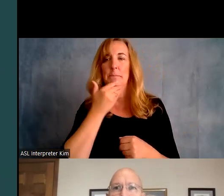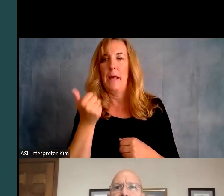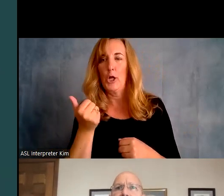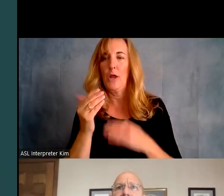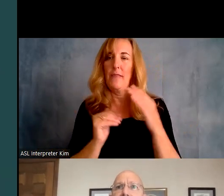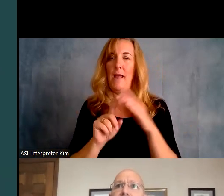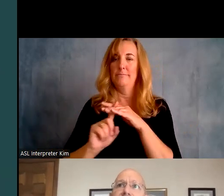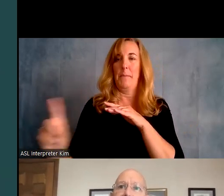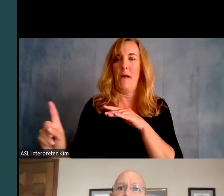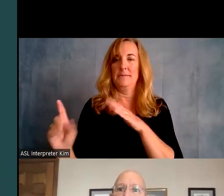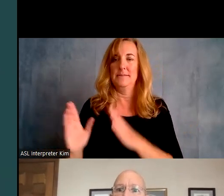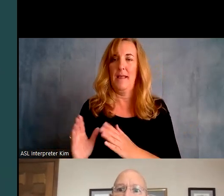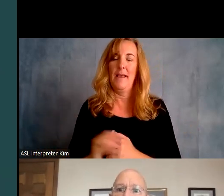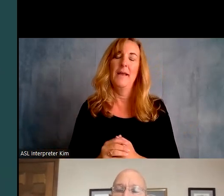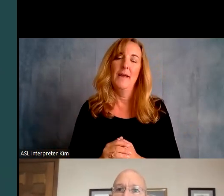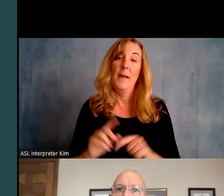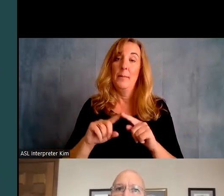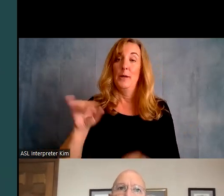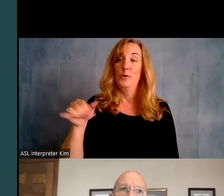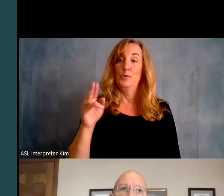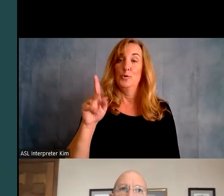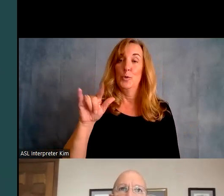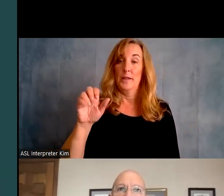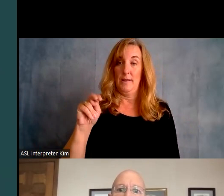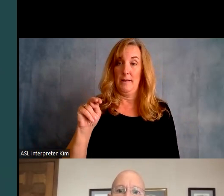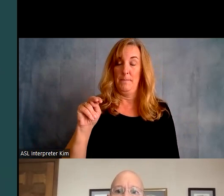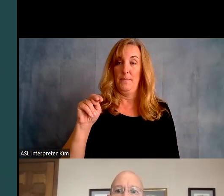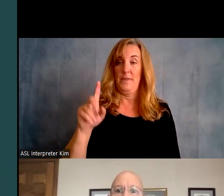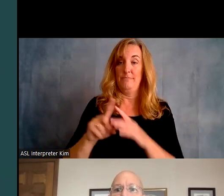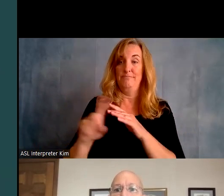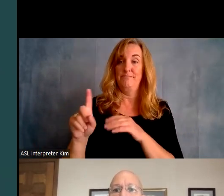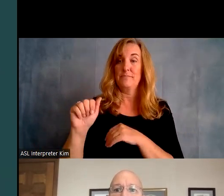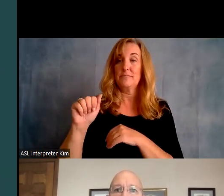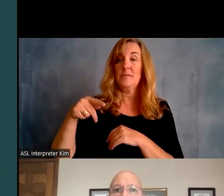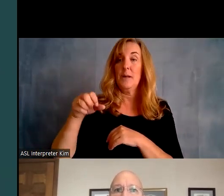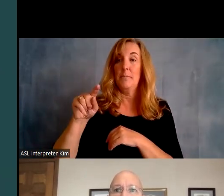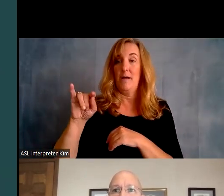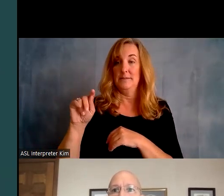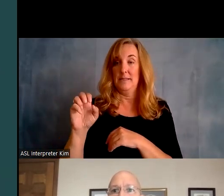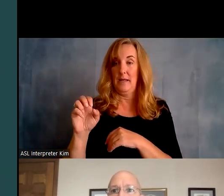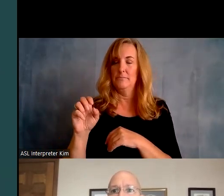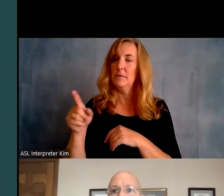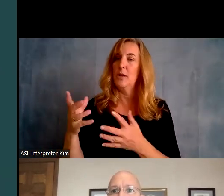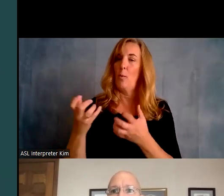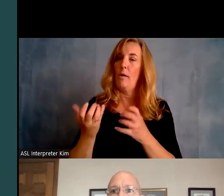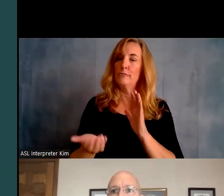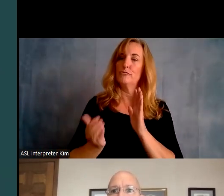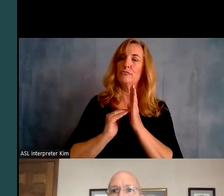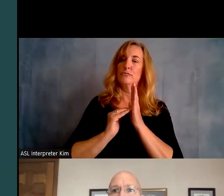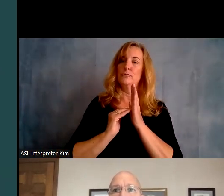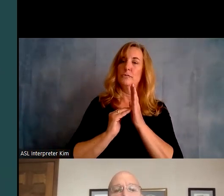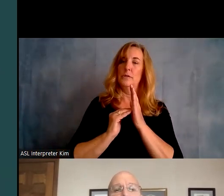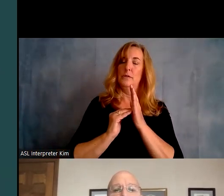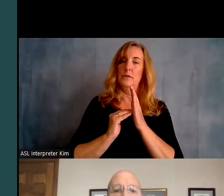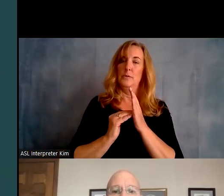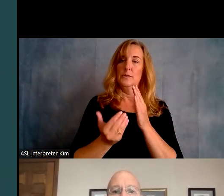apostate, but Julian the Apostate wanted to restore to the Roman Empire